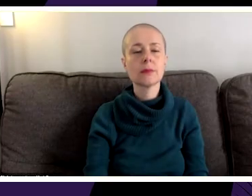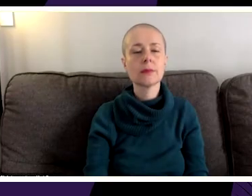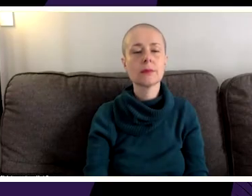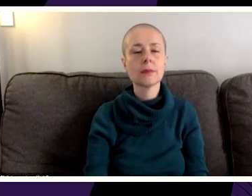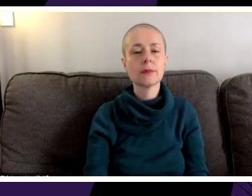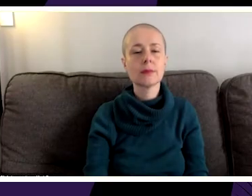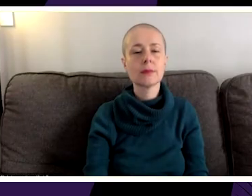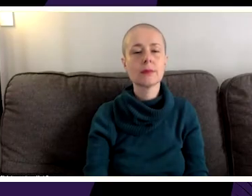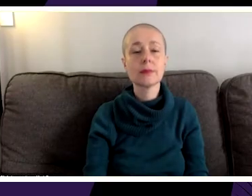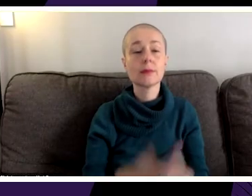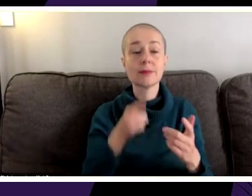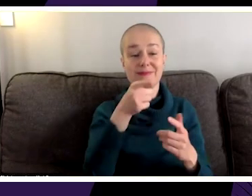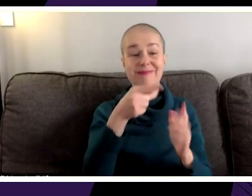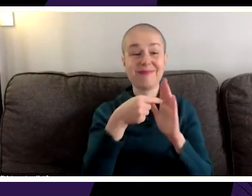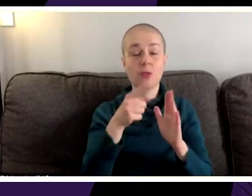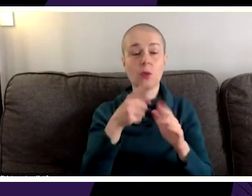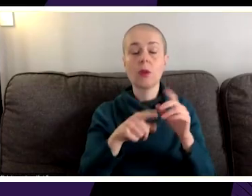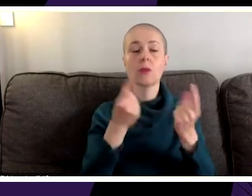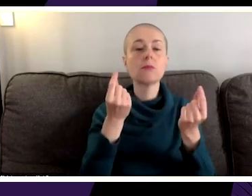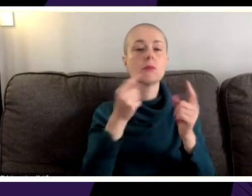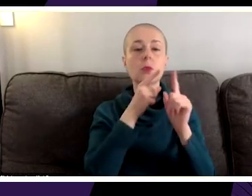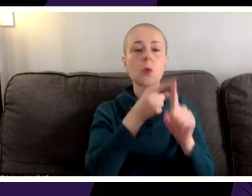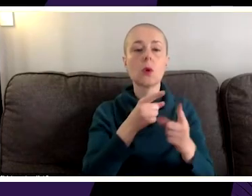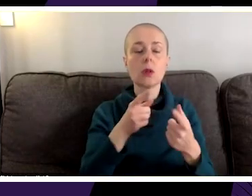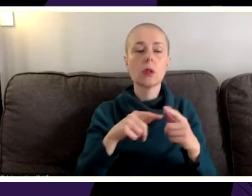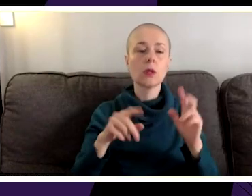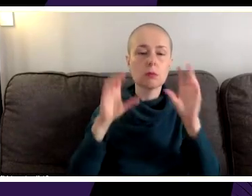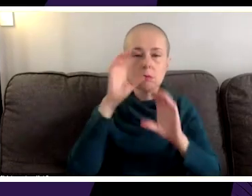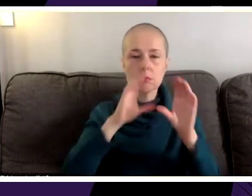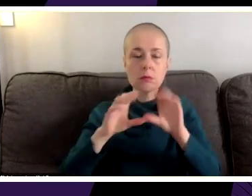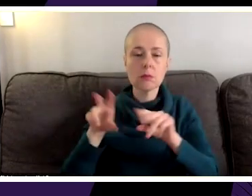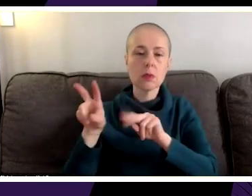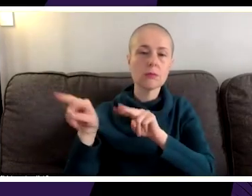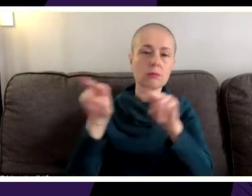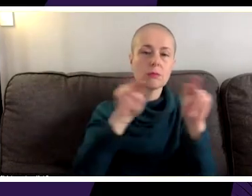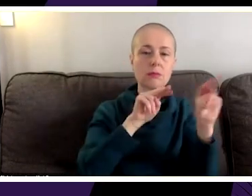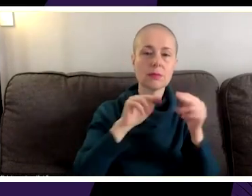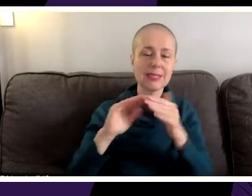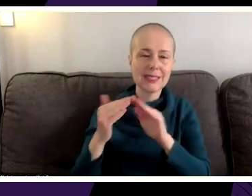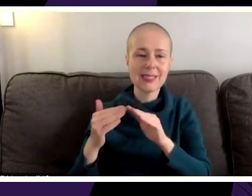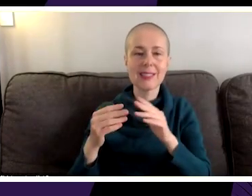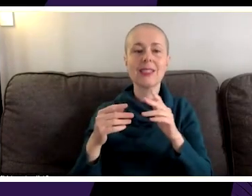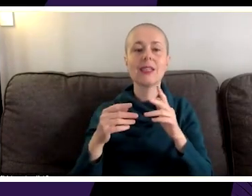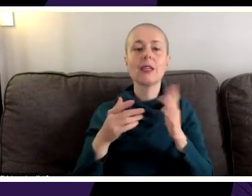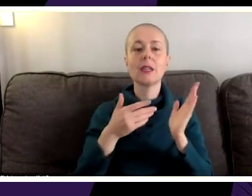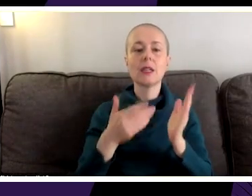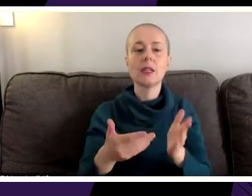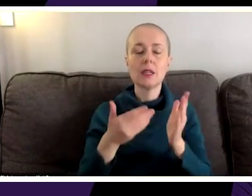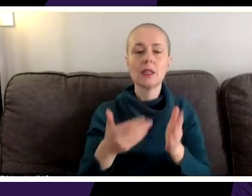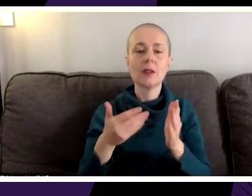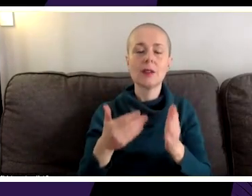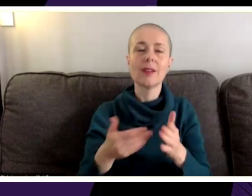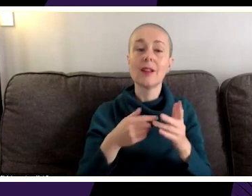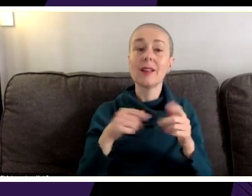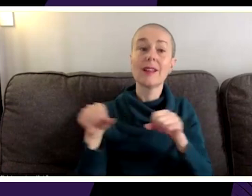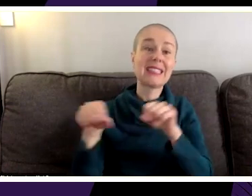The intention of this device is to explore the city, carrying out an embodied investigation which generates